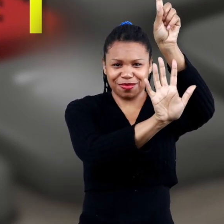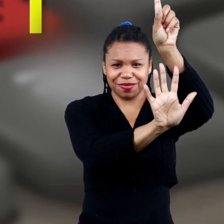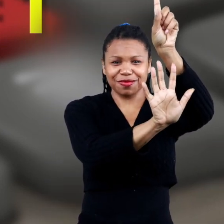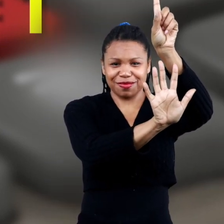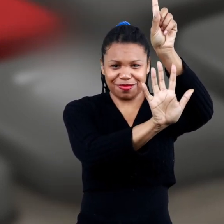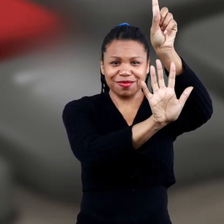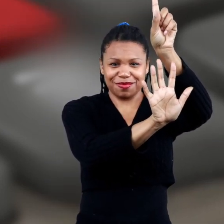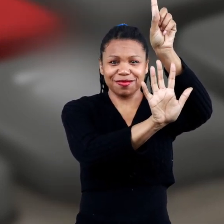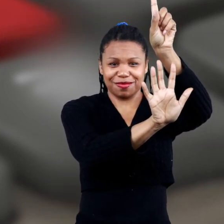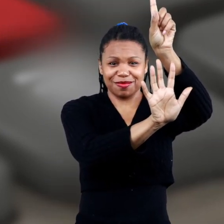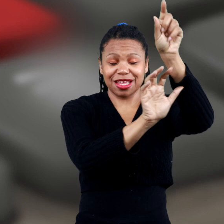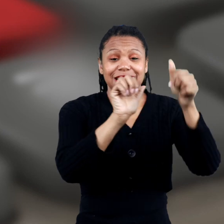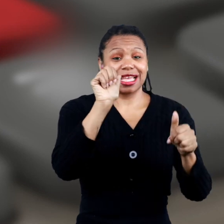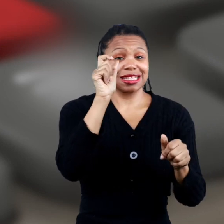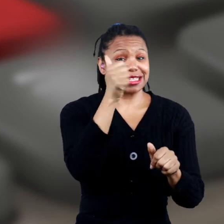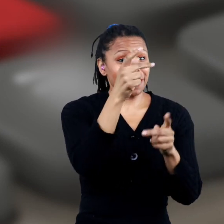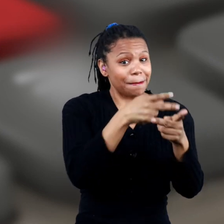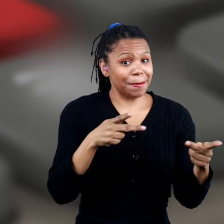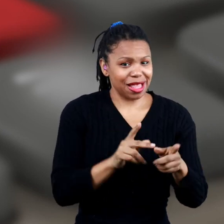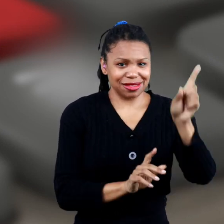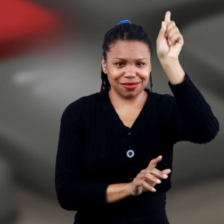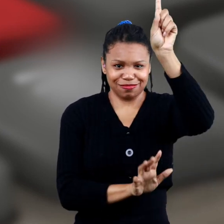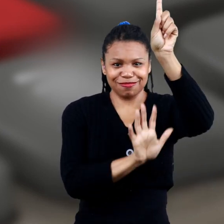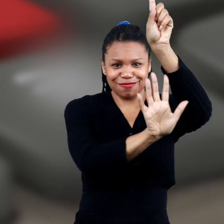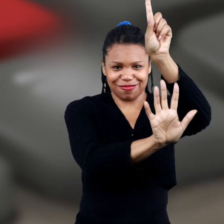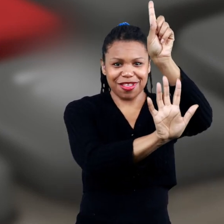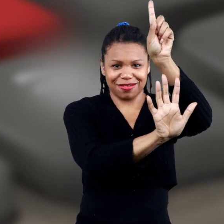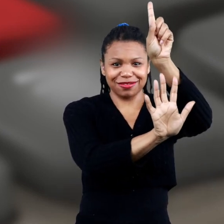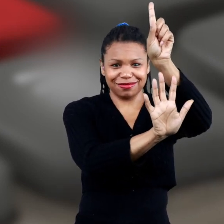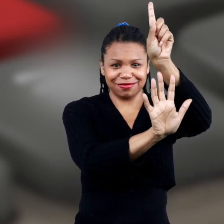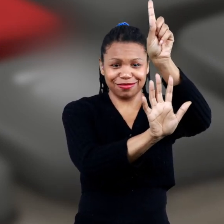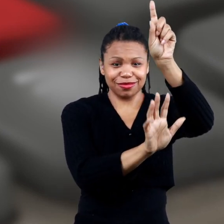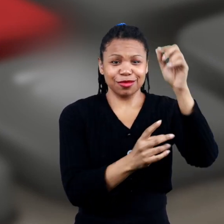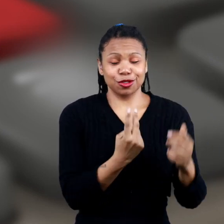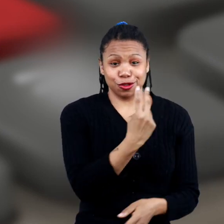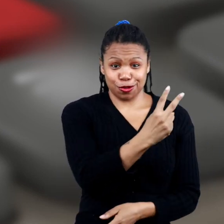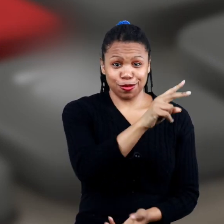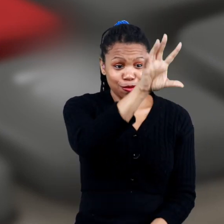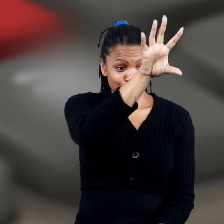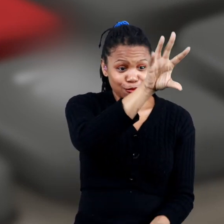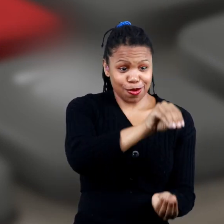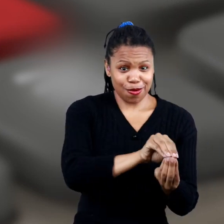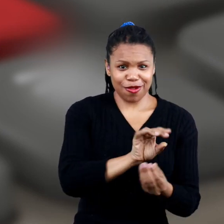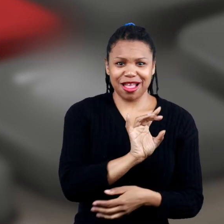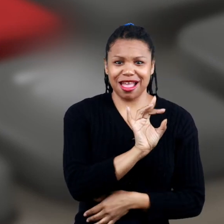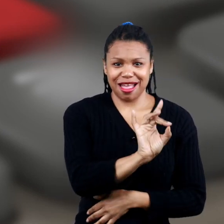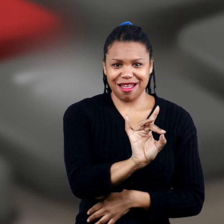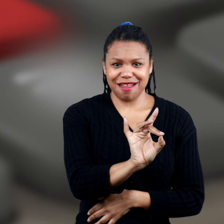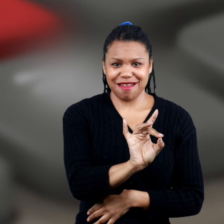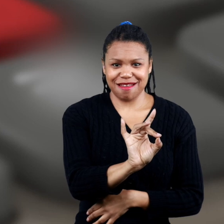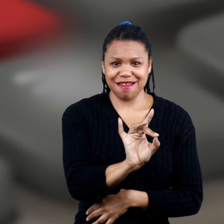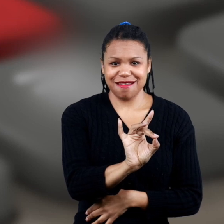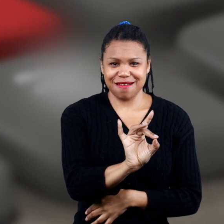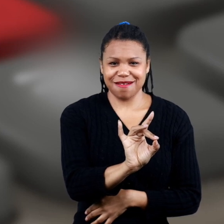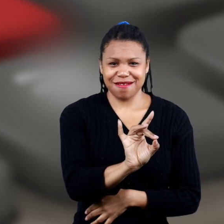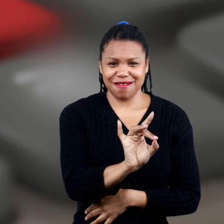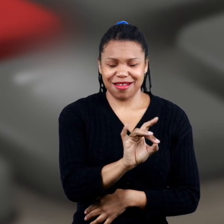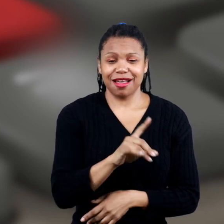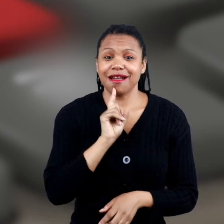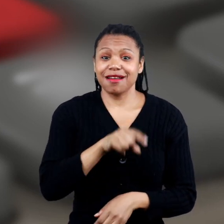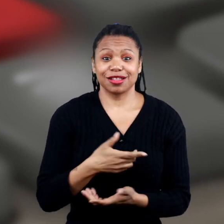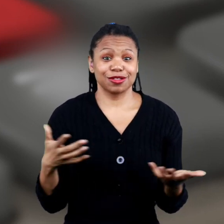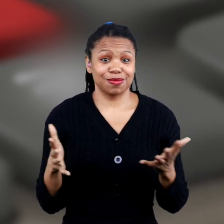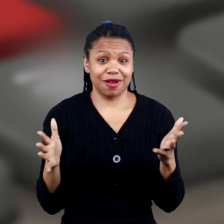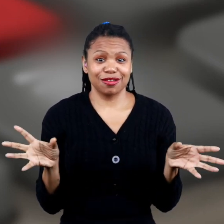A one goes in the tens place and goes up by five. One plus five plus